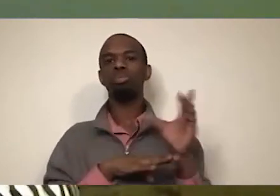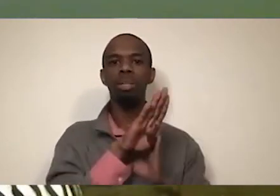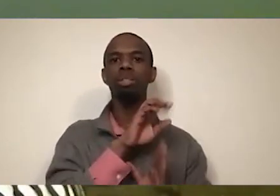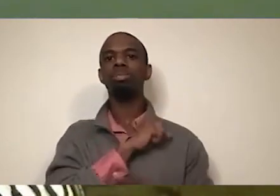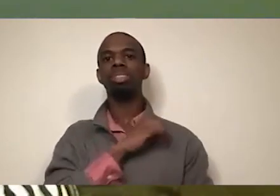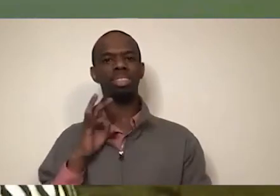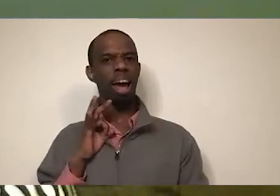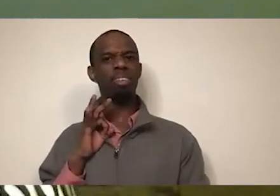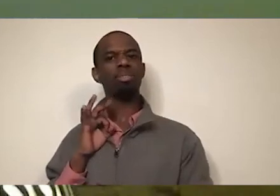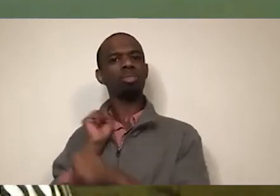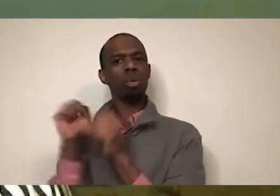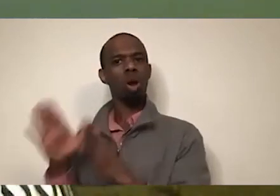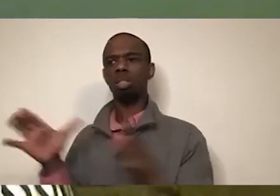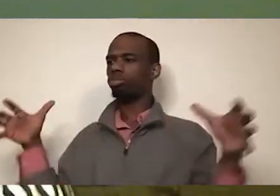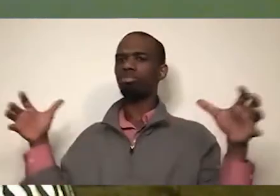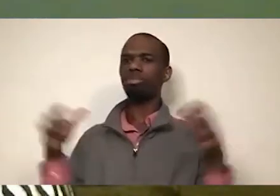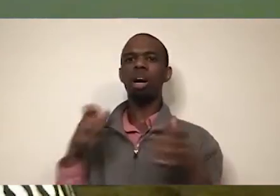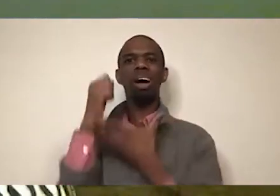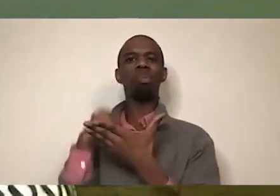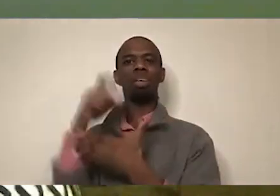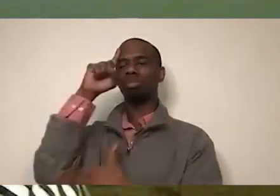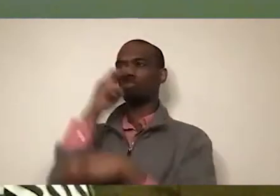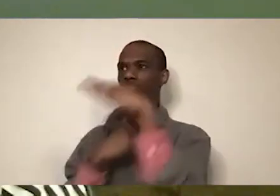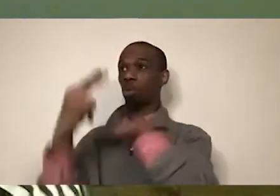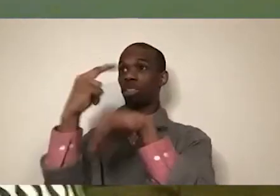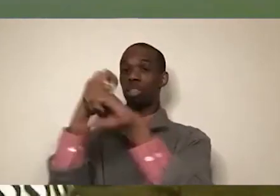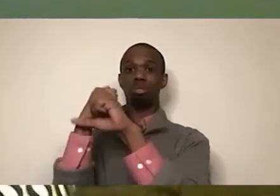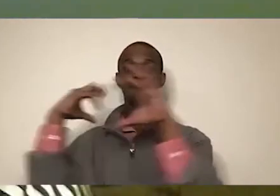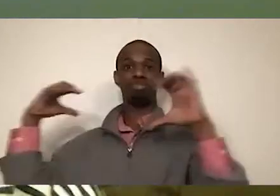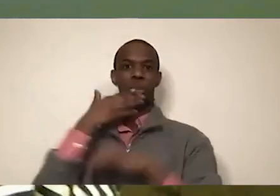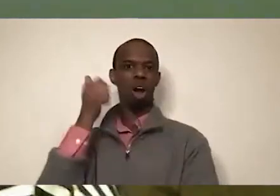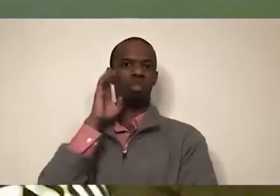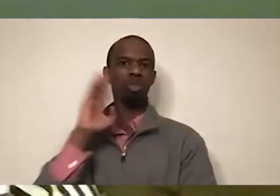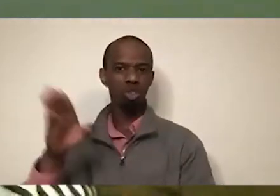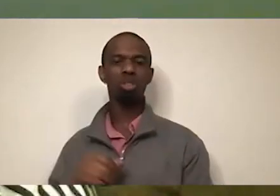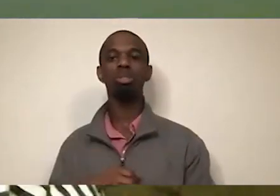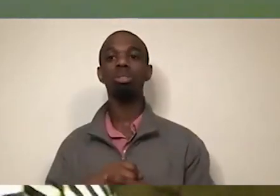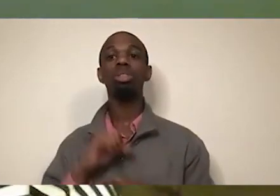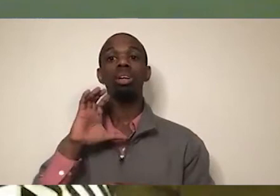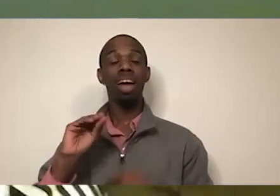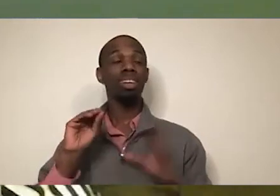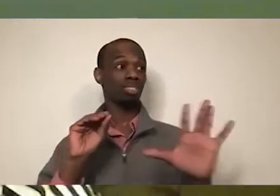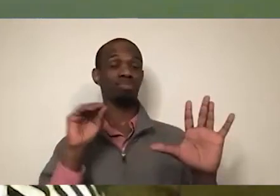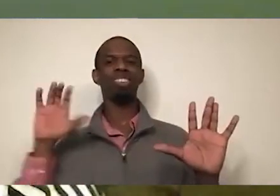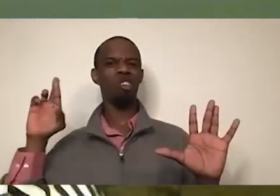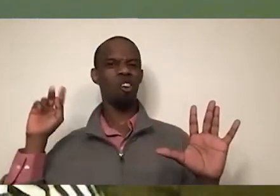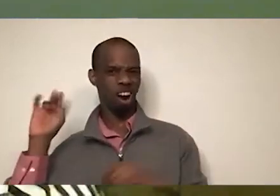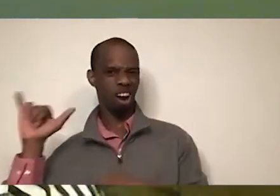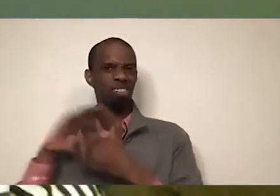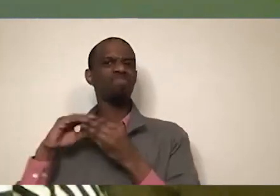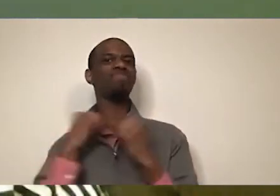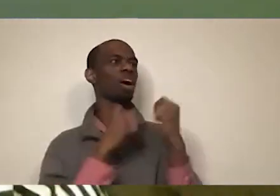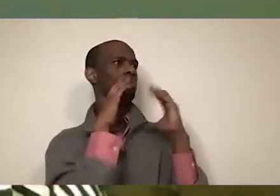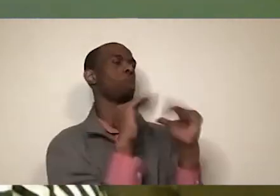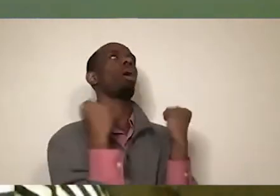to expand university commitment to doing less harm and doing more good as it relates to this